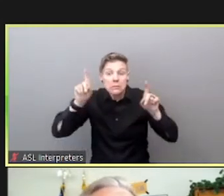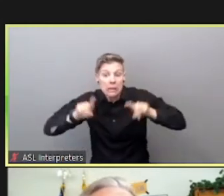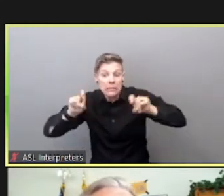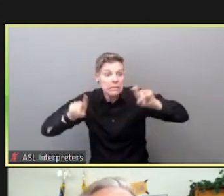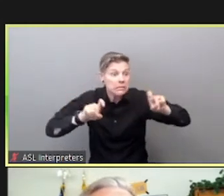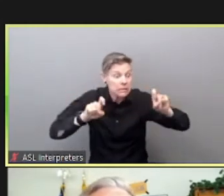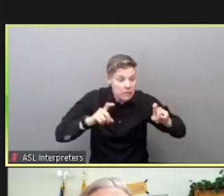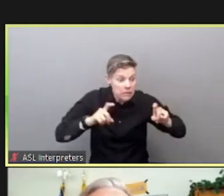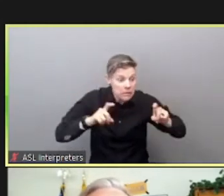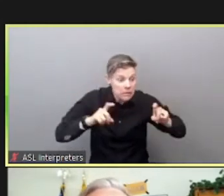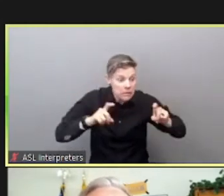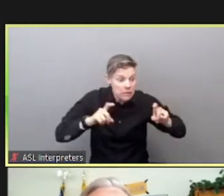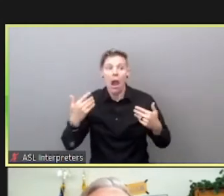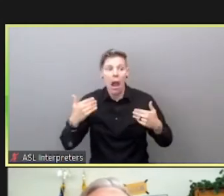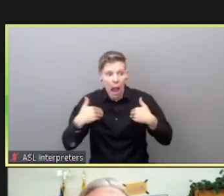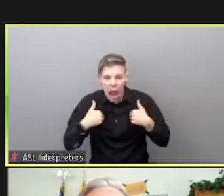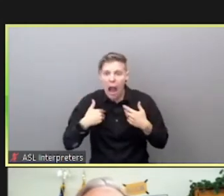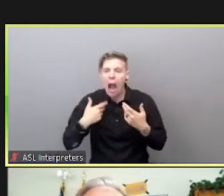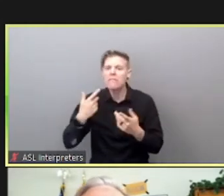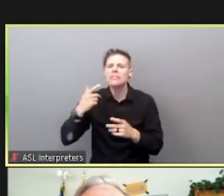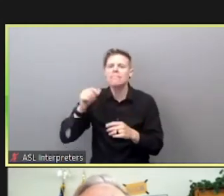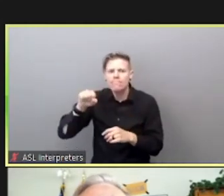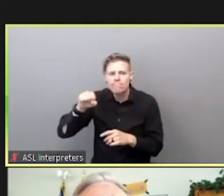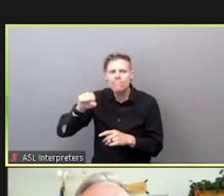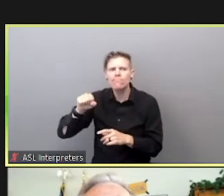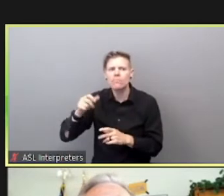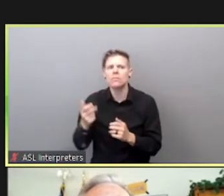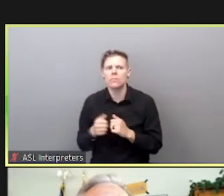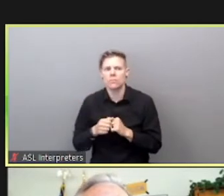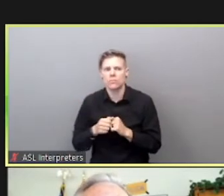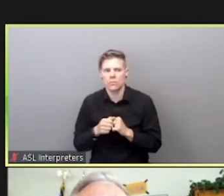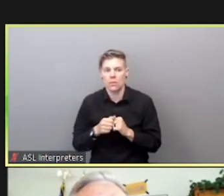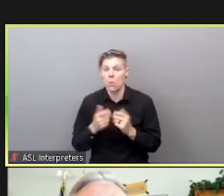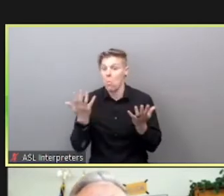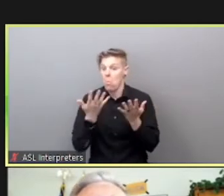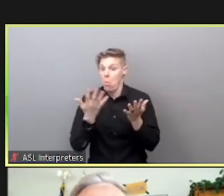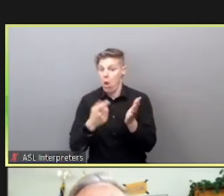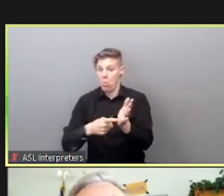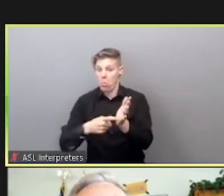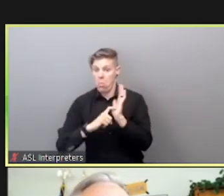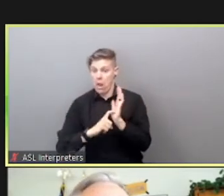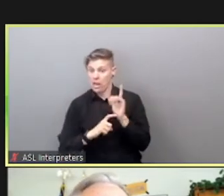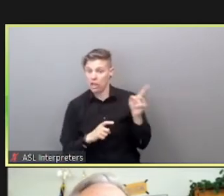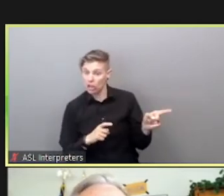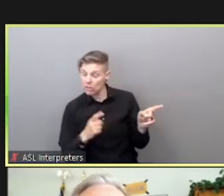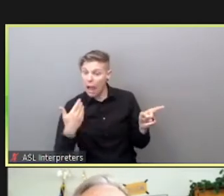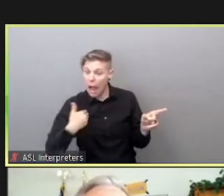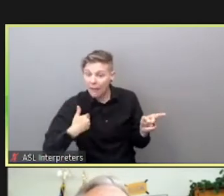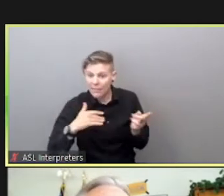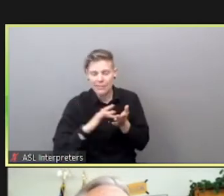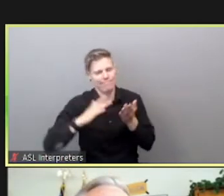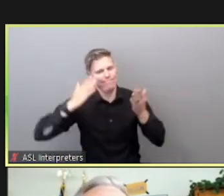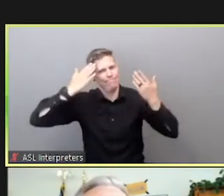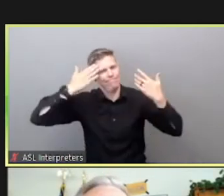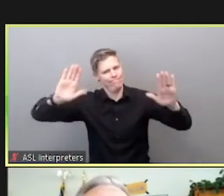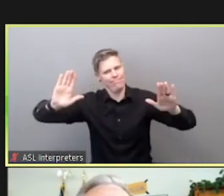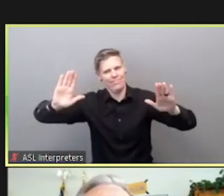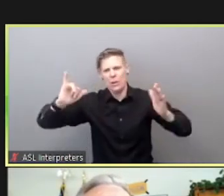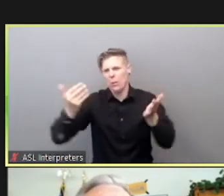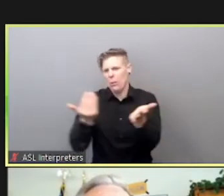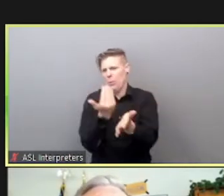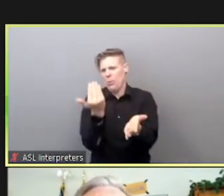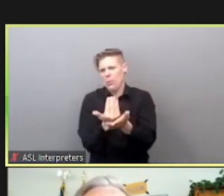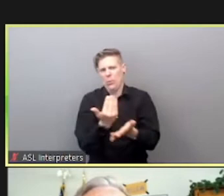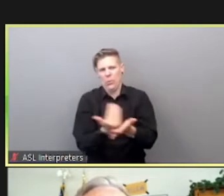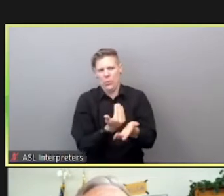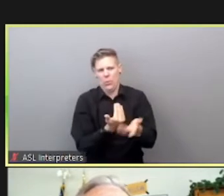criteria for treatment have not yet been vetted, so I don't have those. It may be similar to BAM, it might be a broader